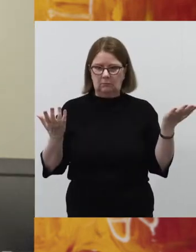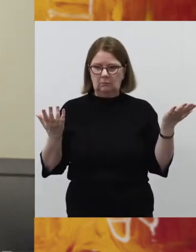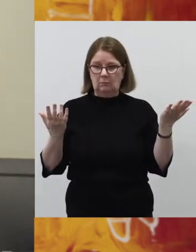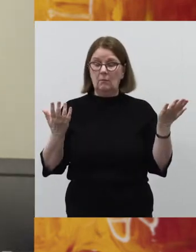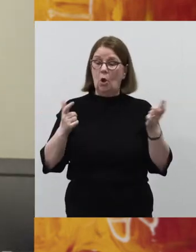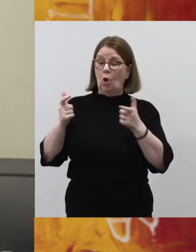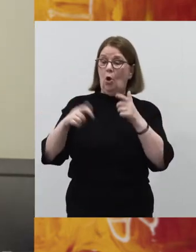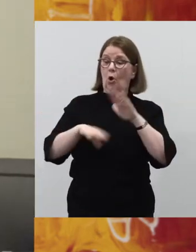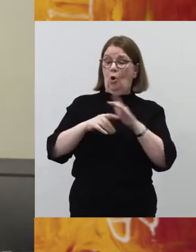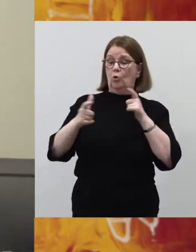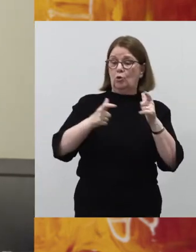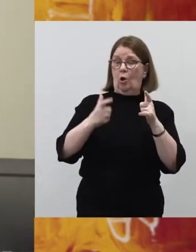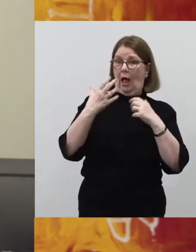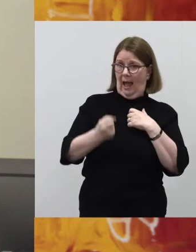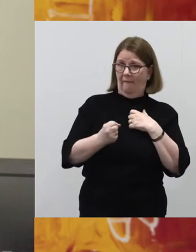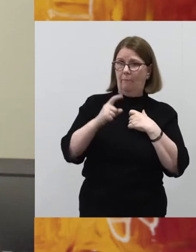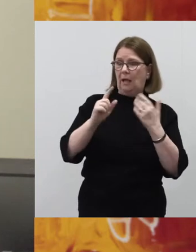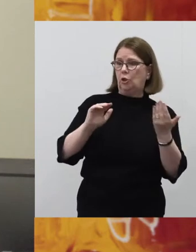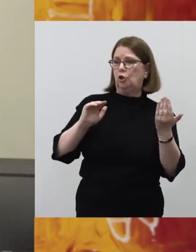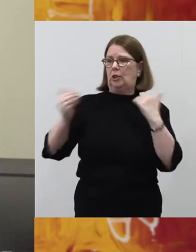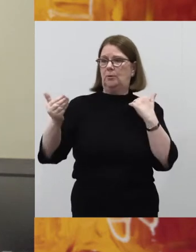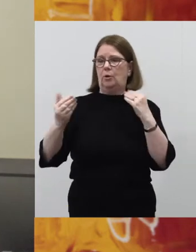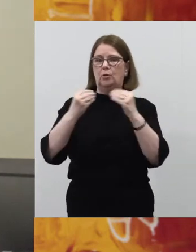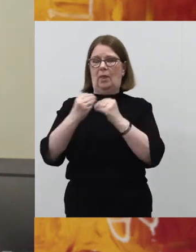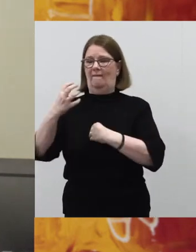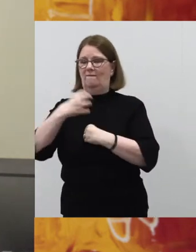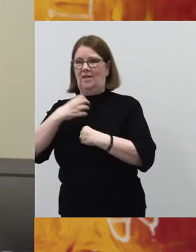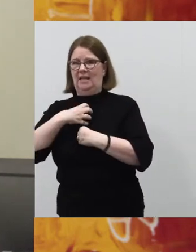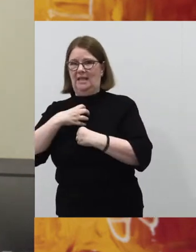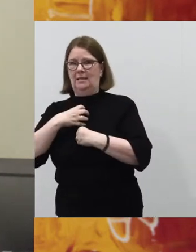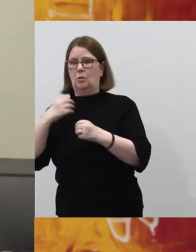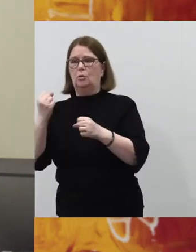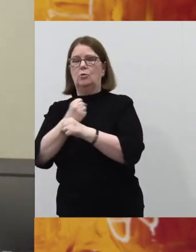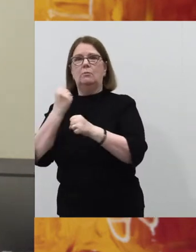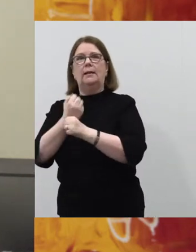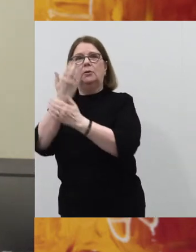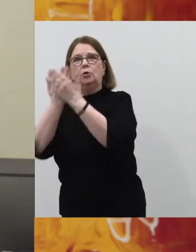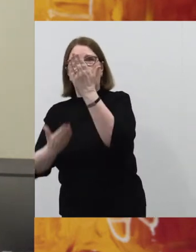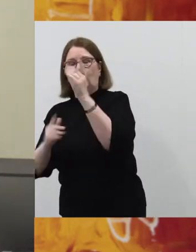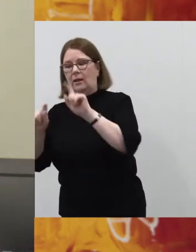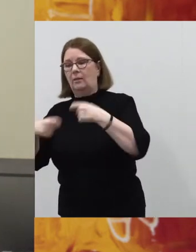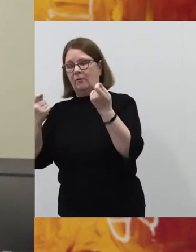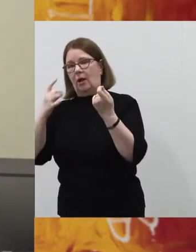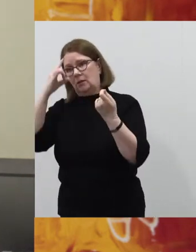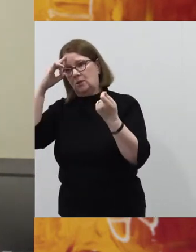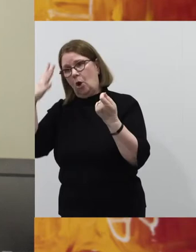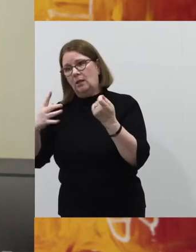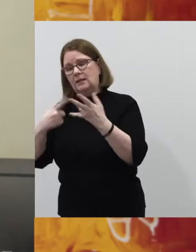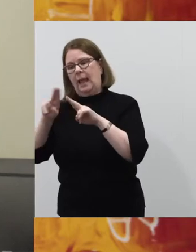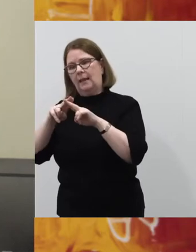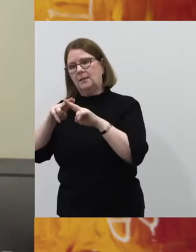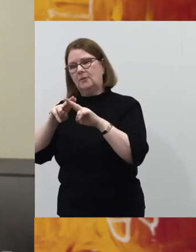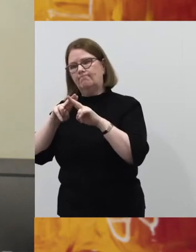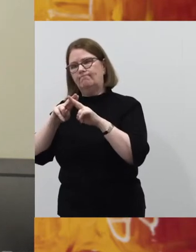abundant research to include all forms of creative expression in this analysis. But the visual arts do contribute to individual